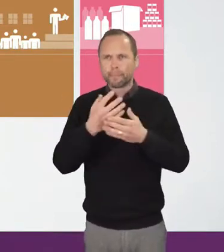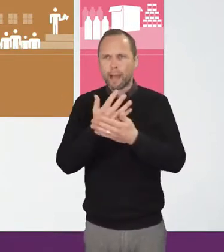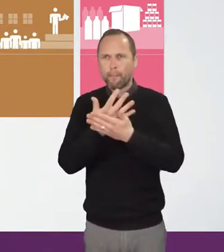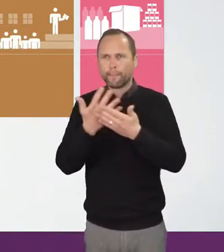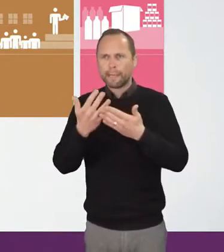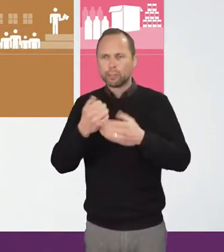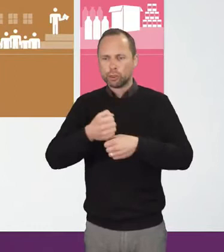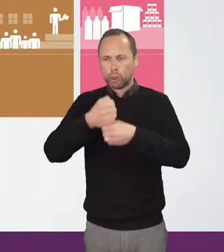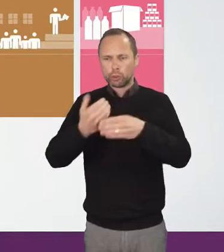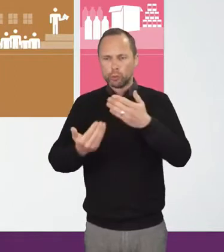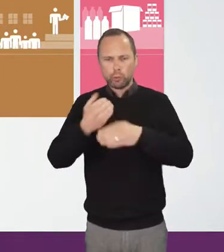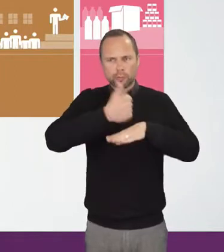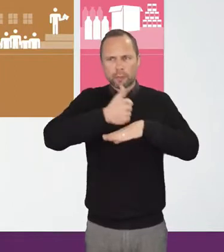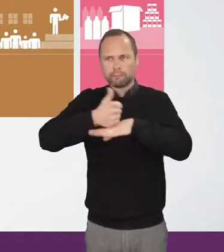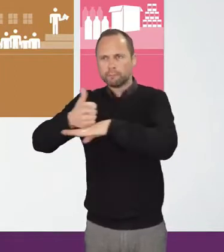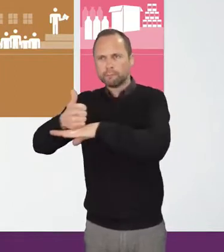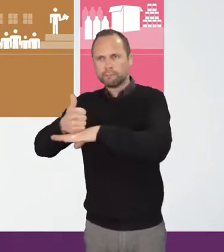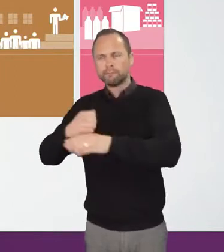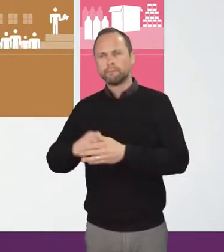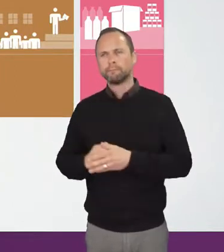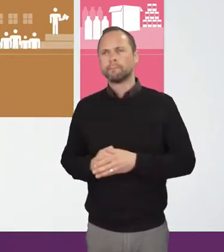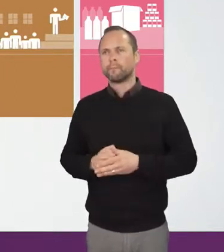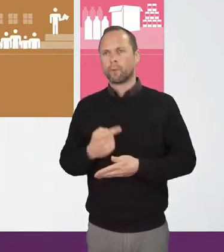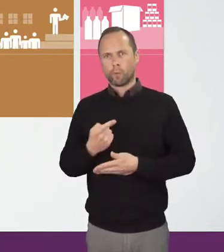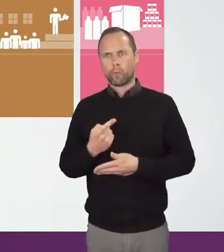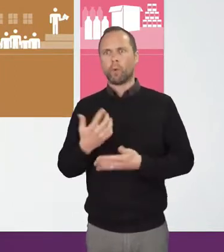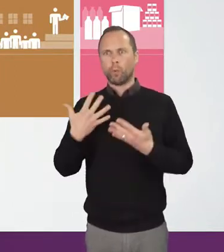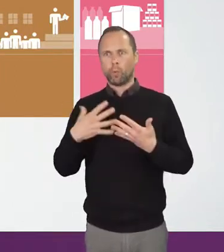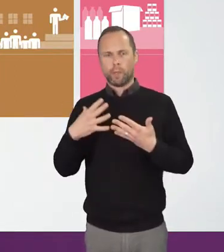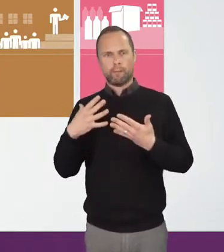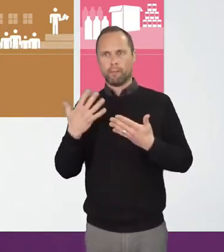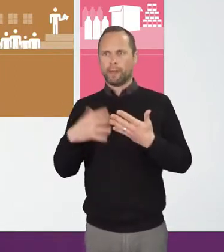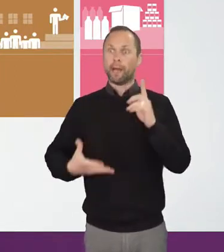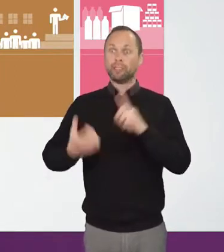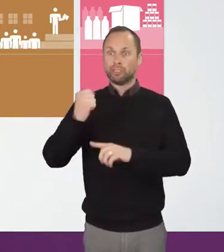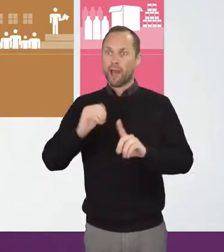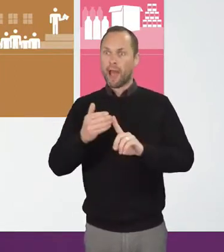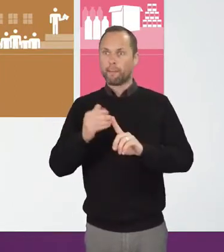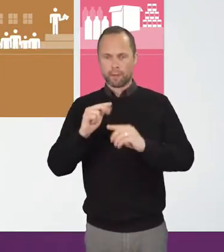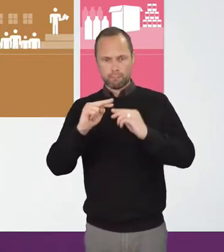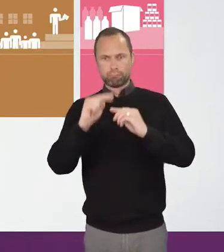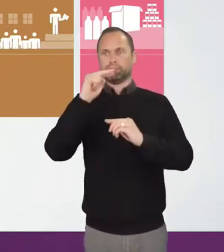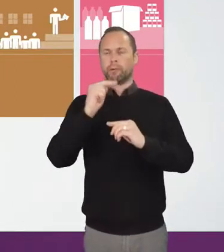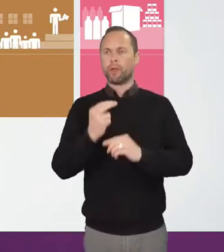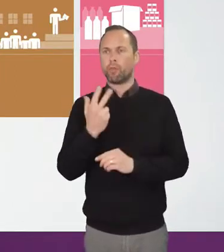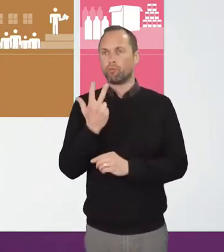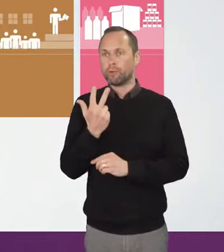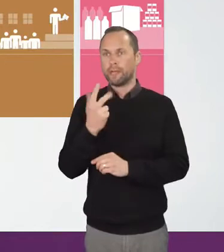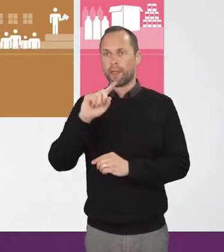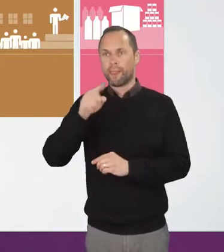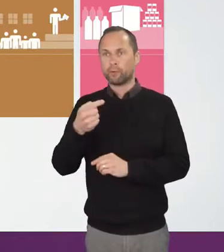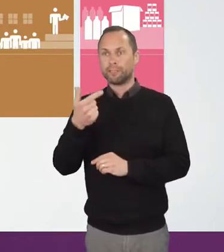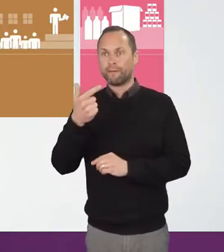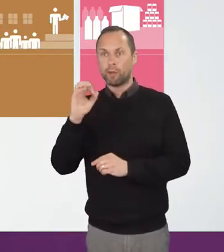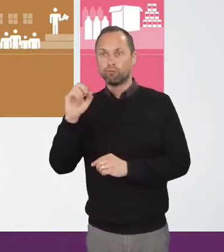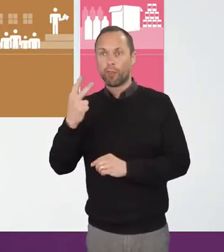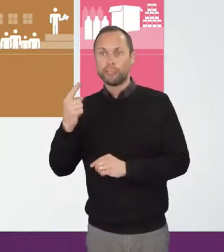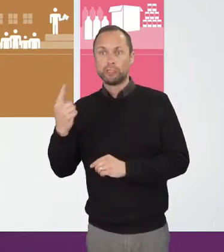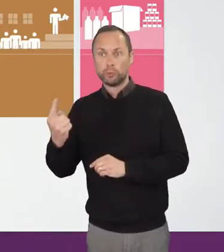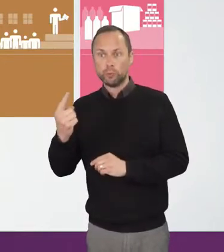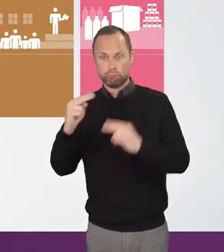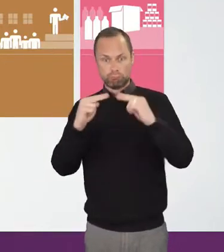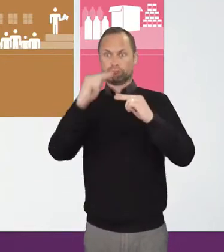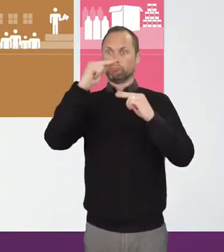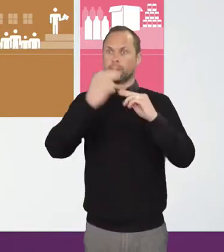had realized that we had exceeded that number. In fact, exceeded it by 3,732. It feels like a